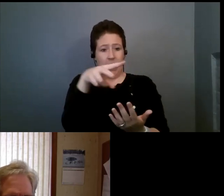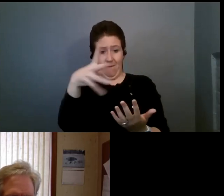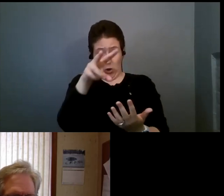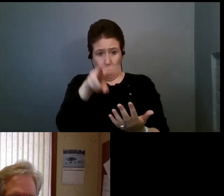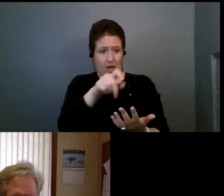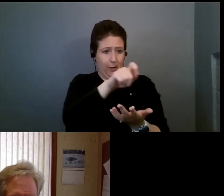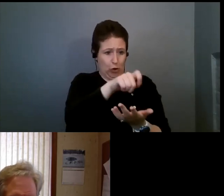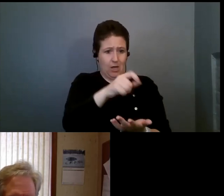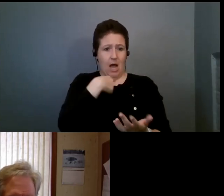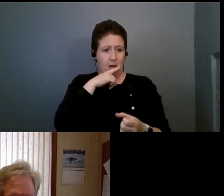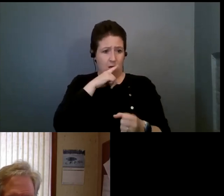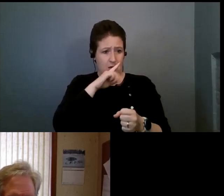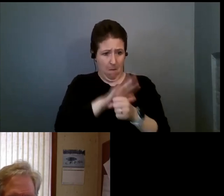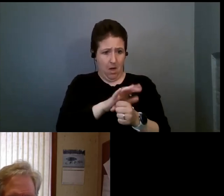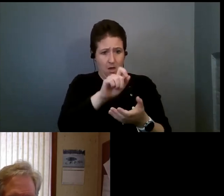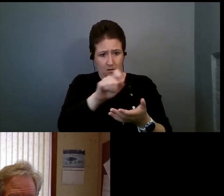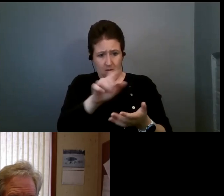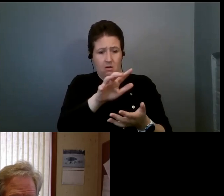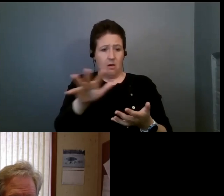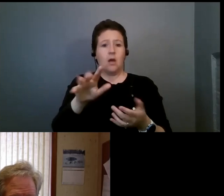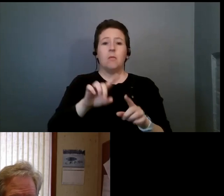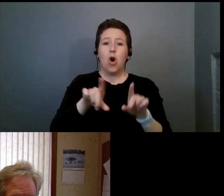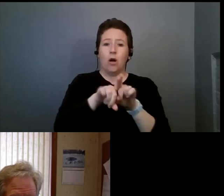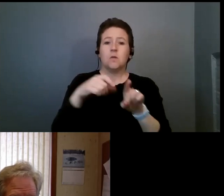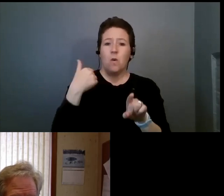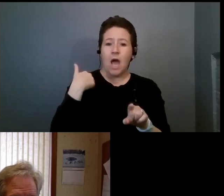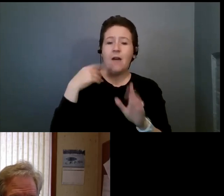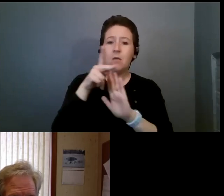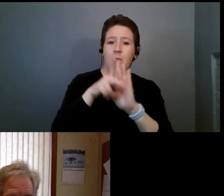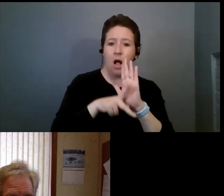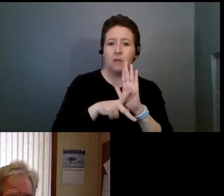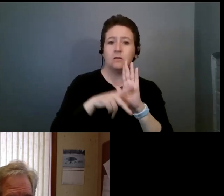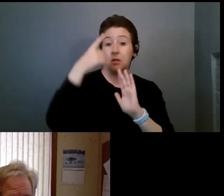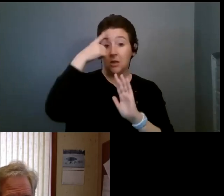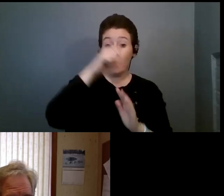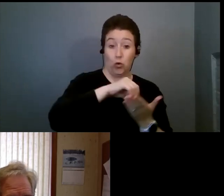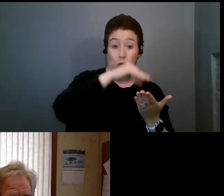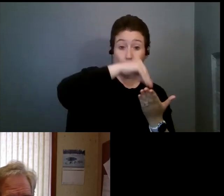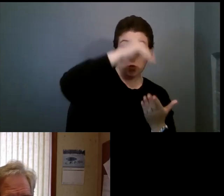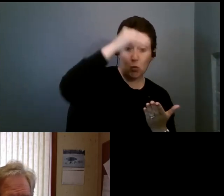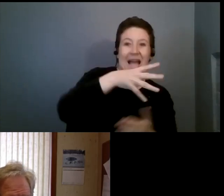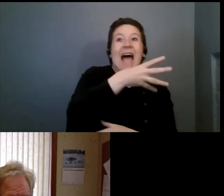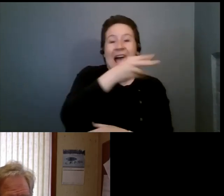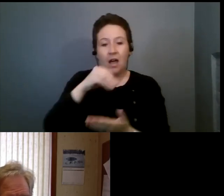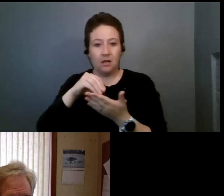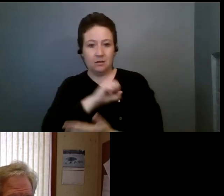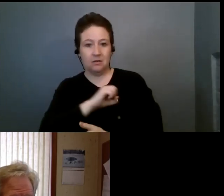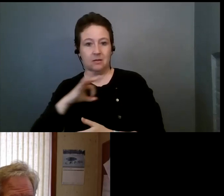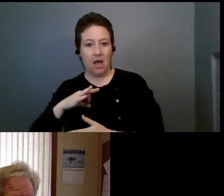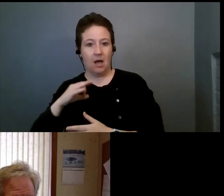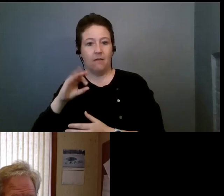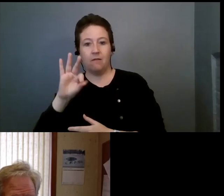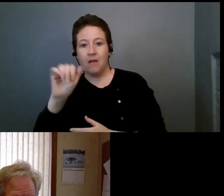there are also policies that will be enforced, not just for students, but also for faculty and staff, that will require